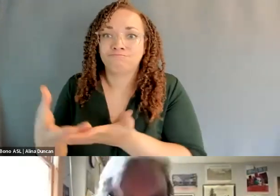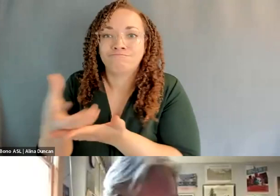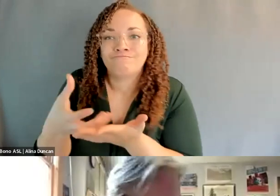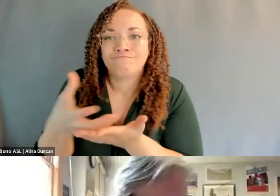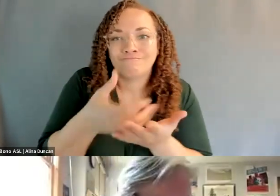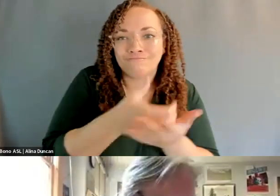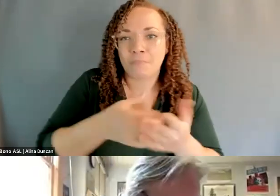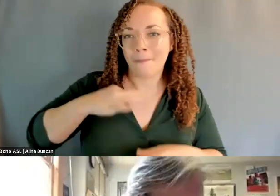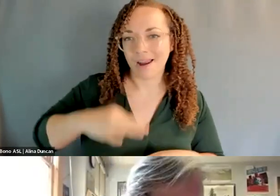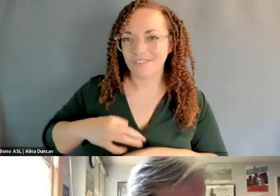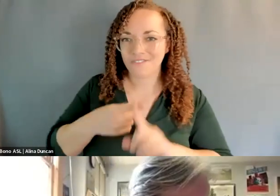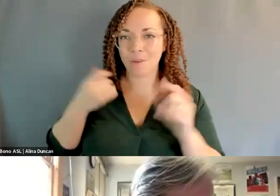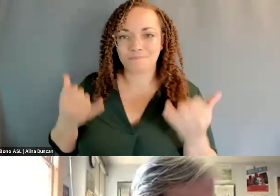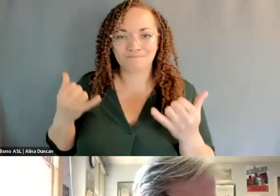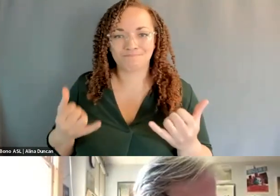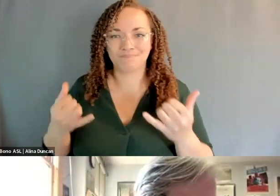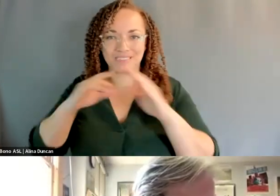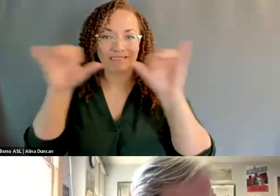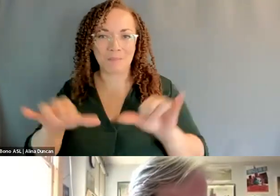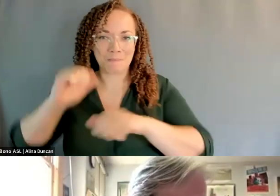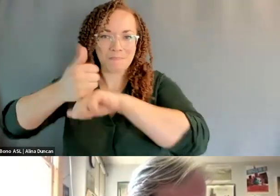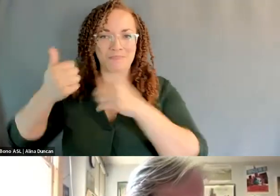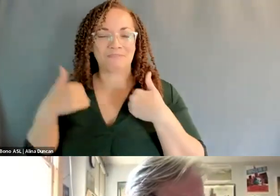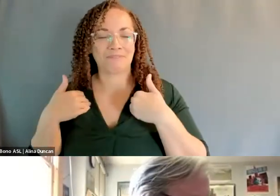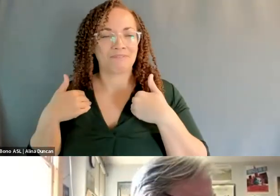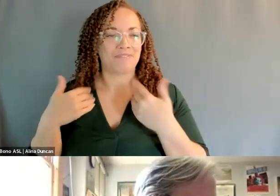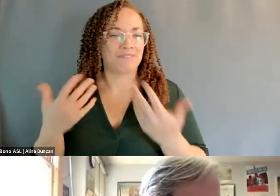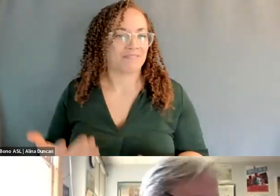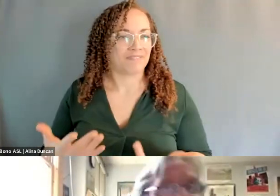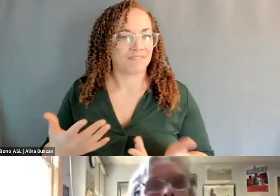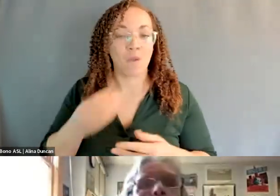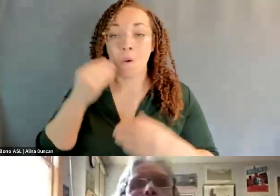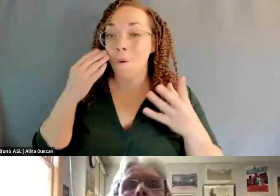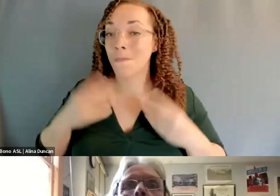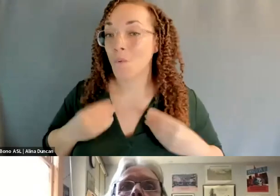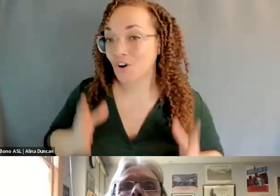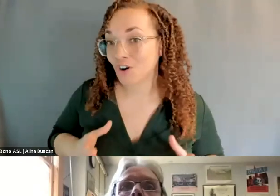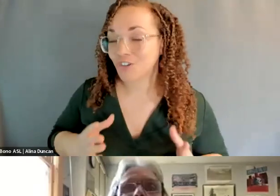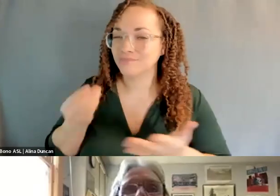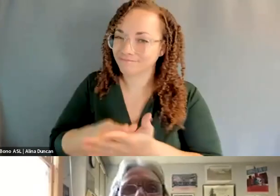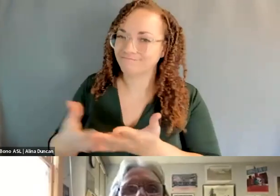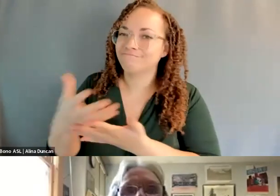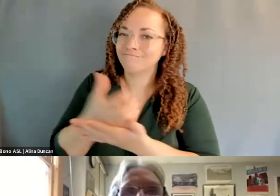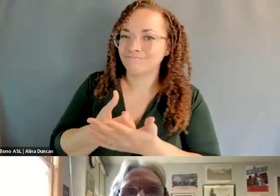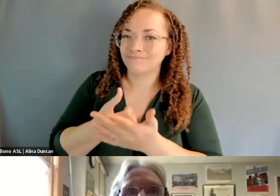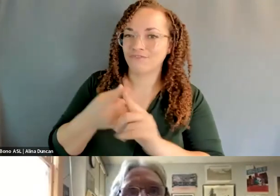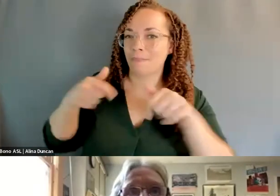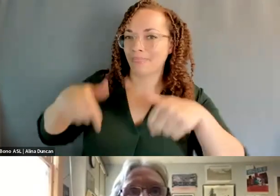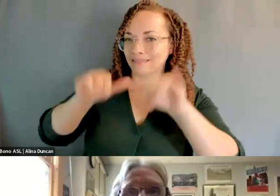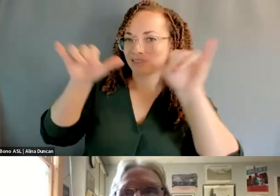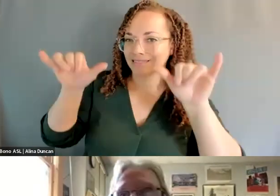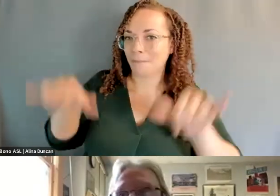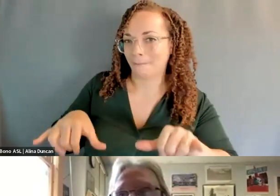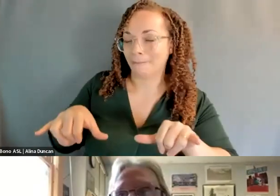within the current system. And I should add, both builders and homeowners are making a lot of money off of this system, and landlords, I should